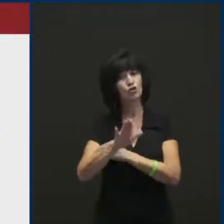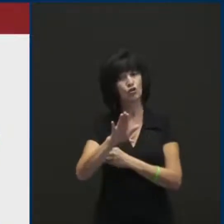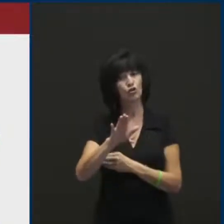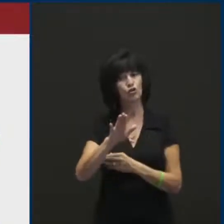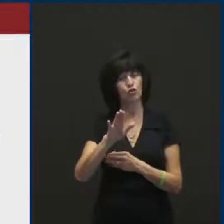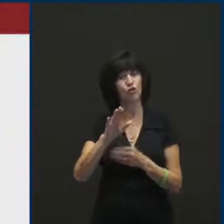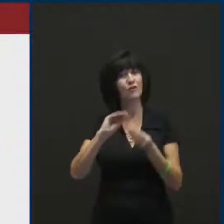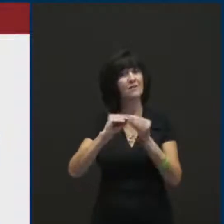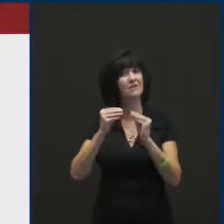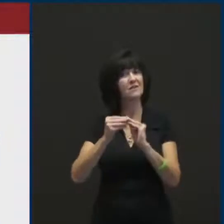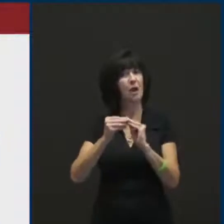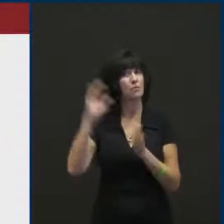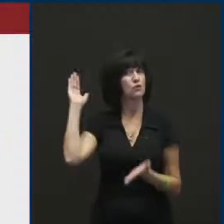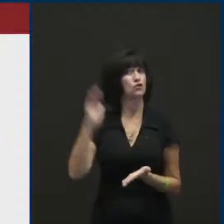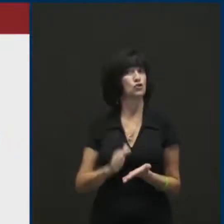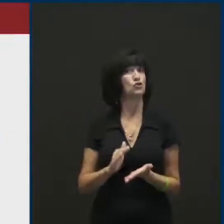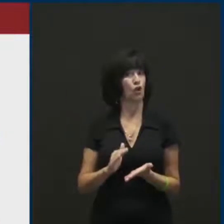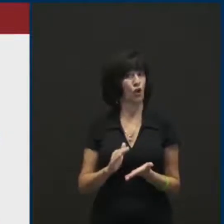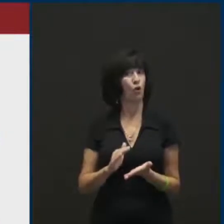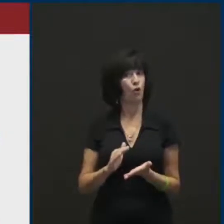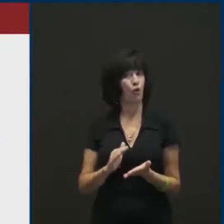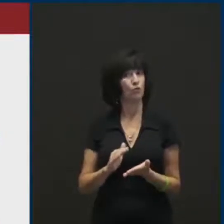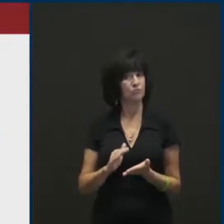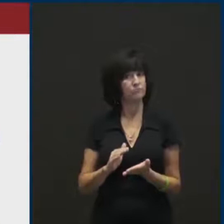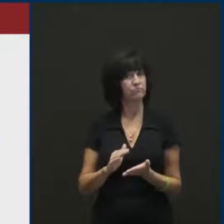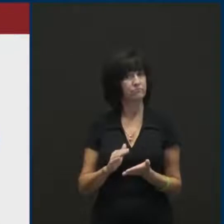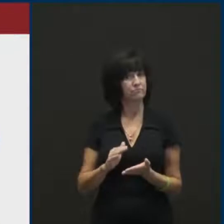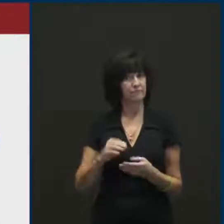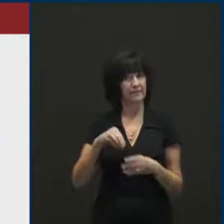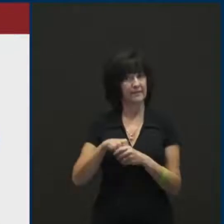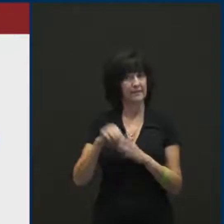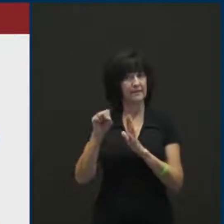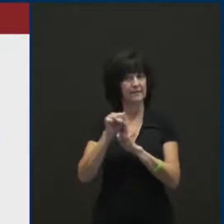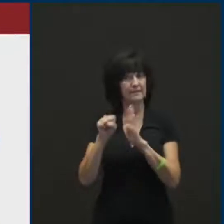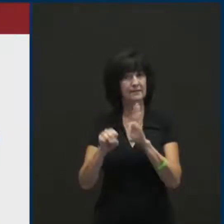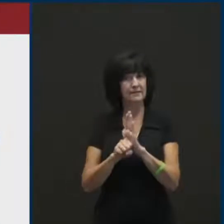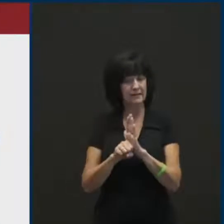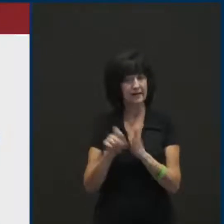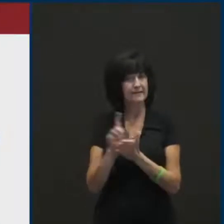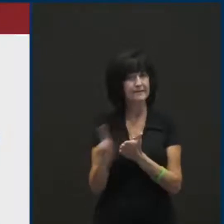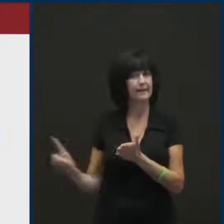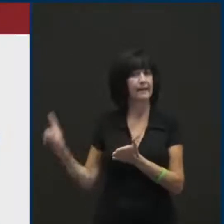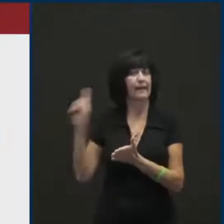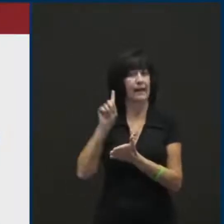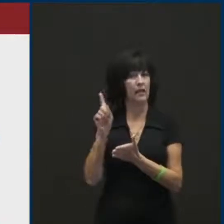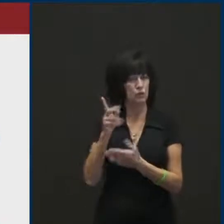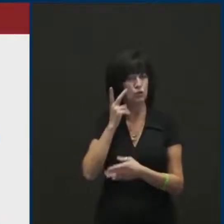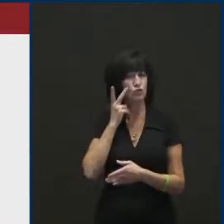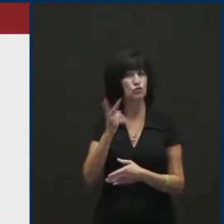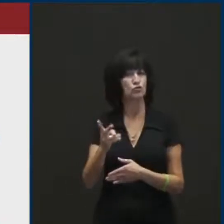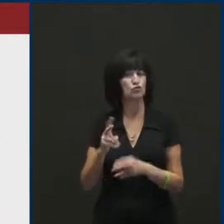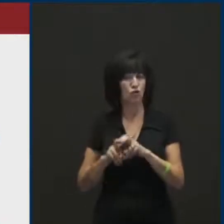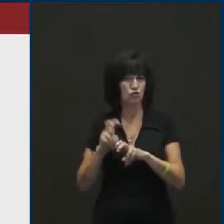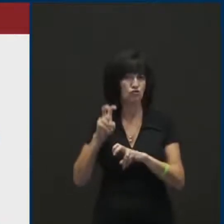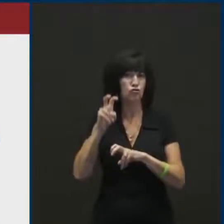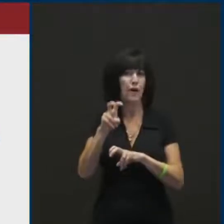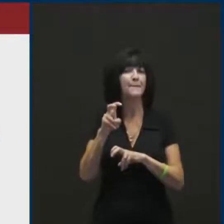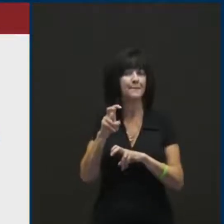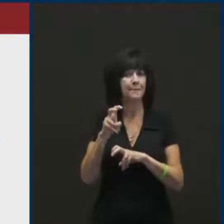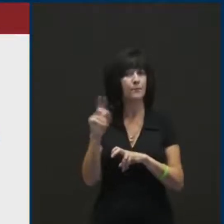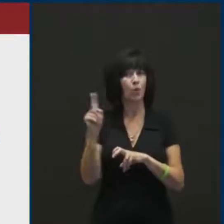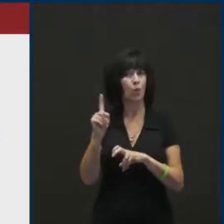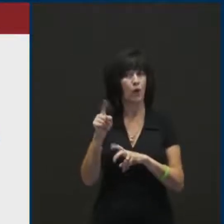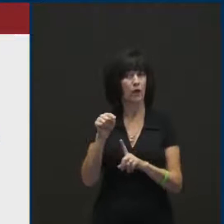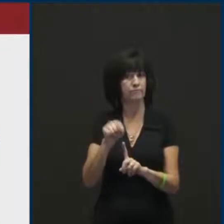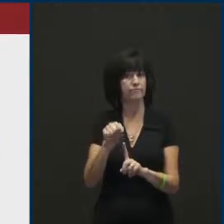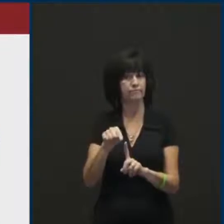in the state, and they have been all along, this past week we saw our highest increases in Kent County. So